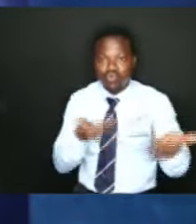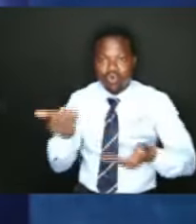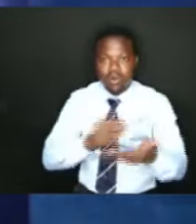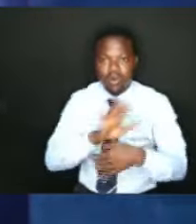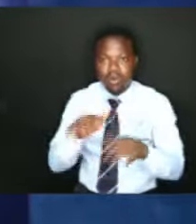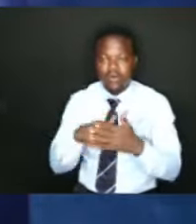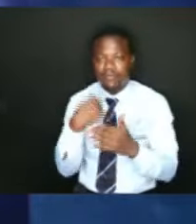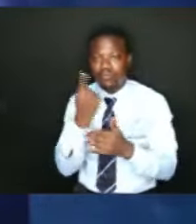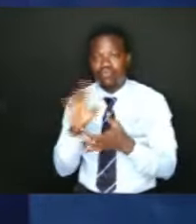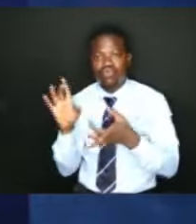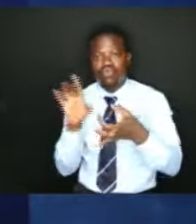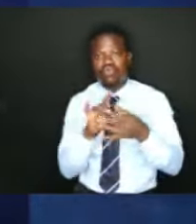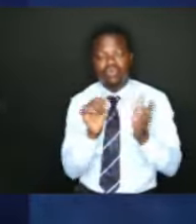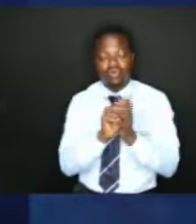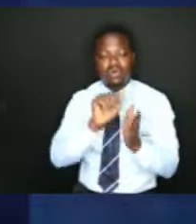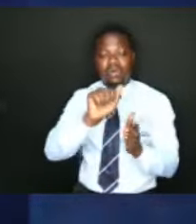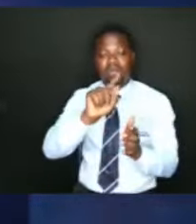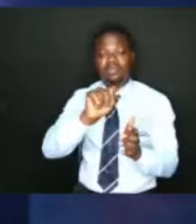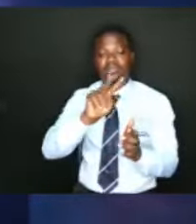are connecting on